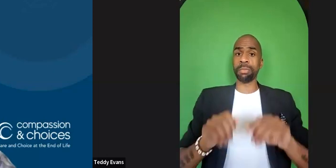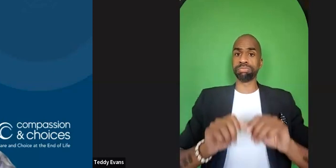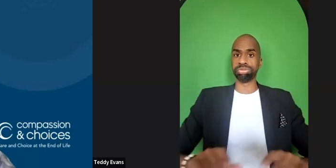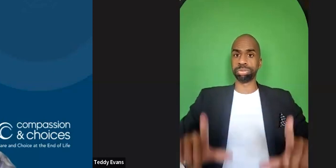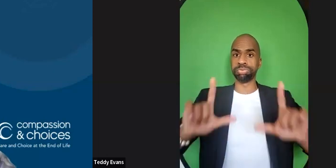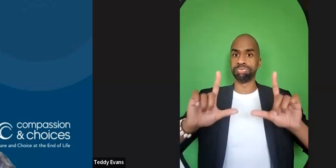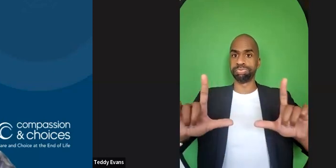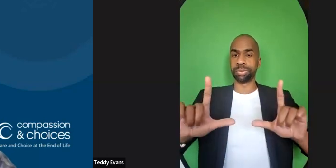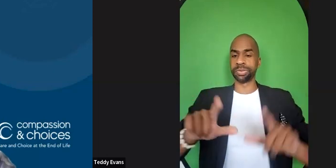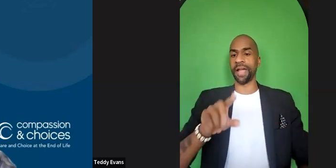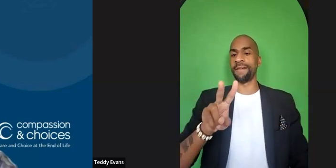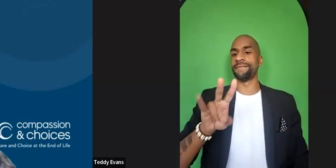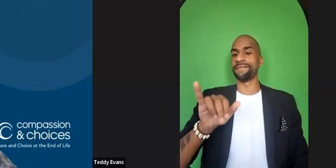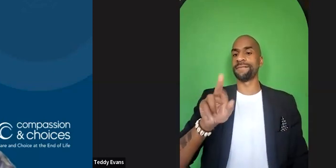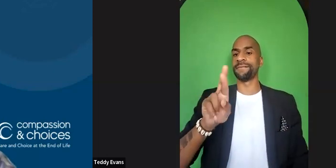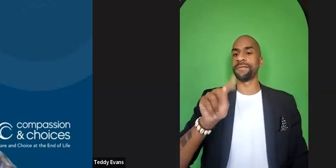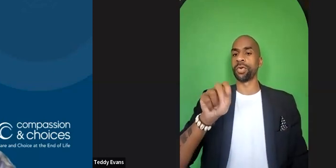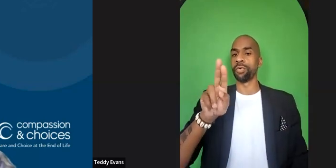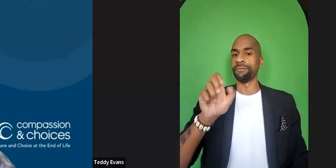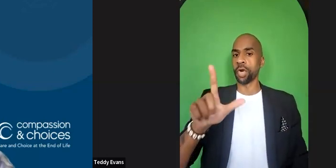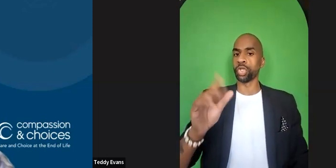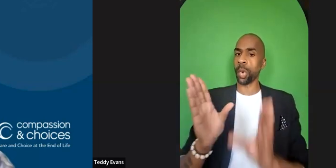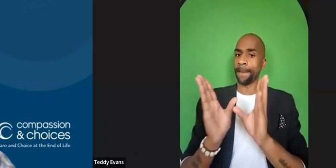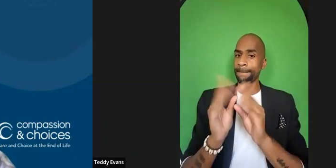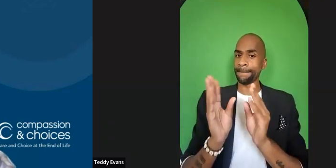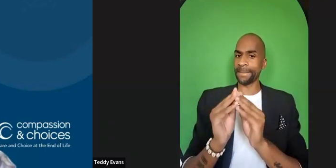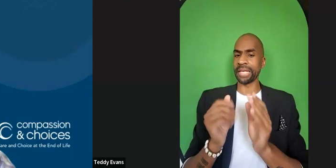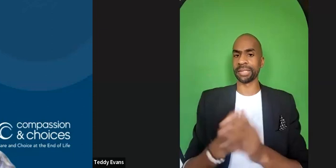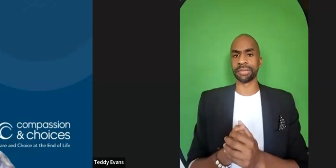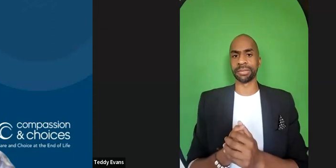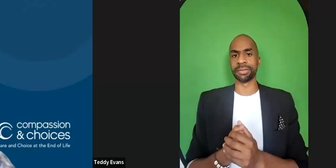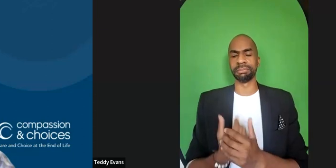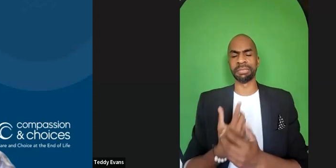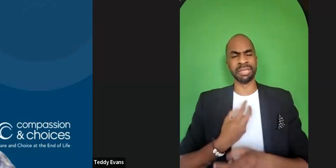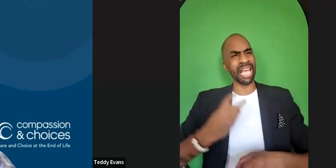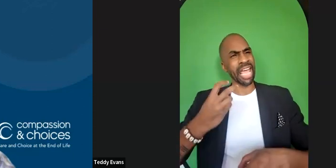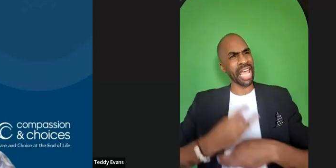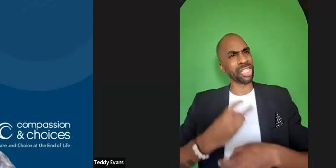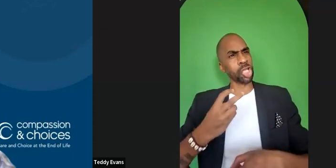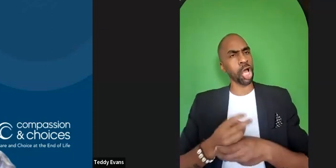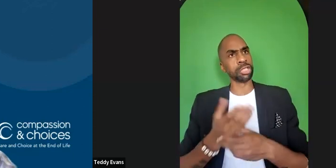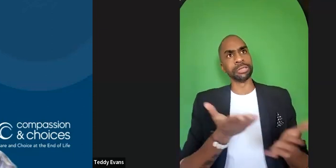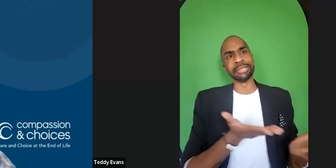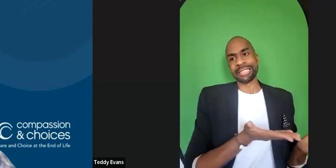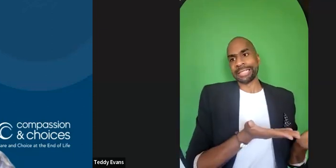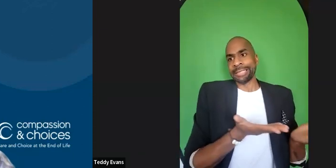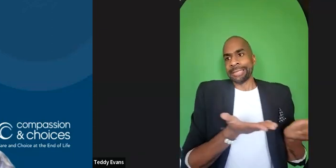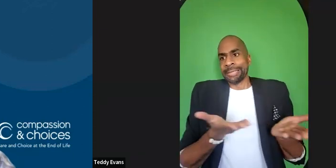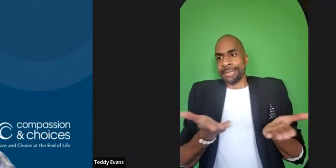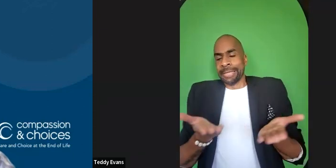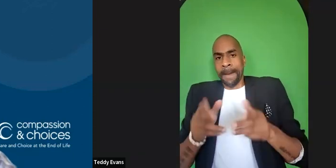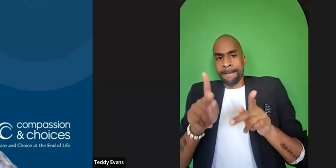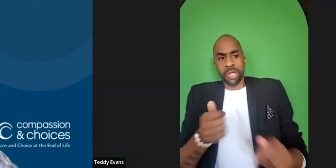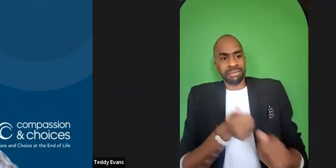your paper, you indicated that a lot of, because it's very difficult to transport an individual who is in a wheelchair that's weak